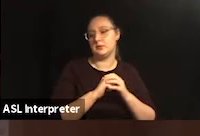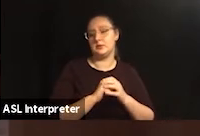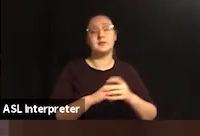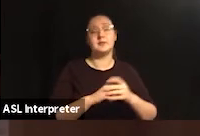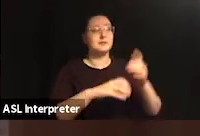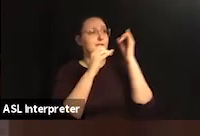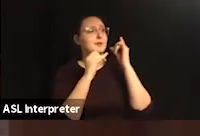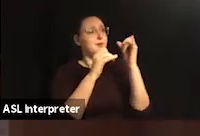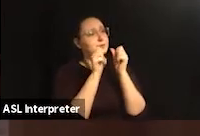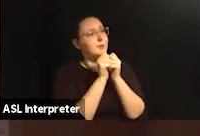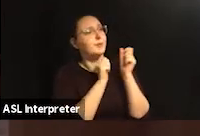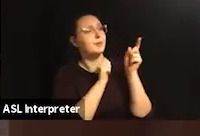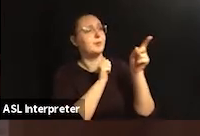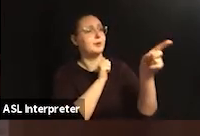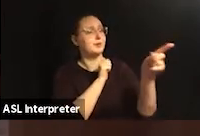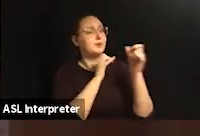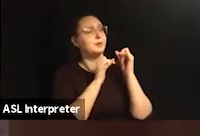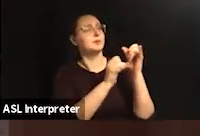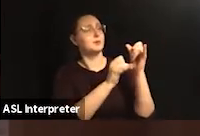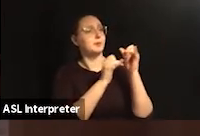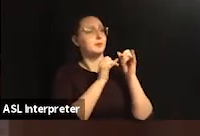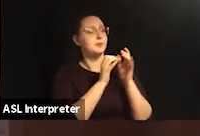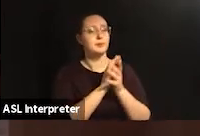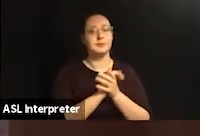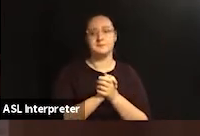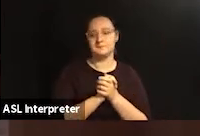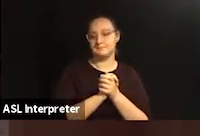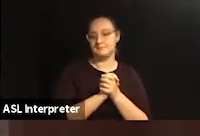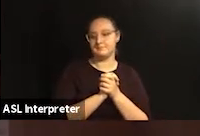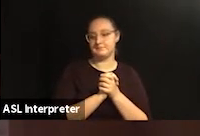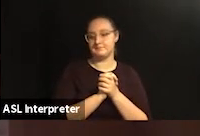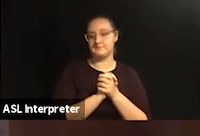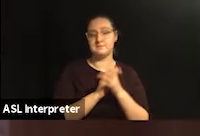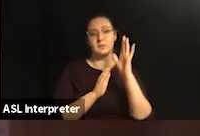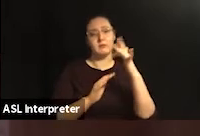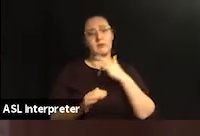And also with you. Lift up your